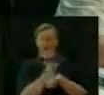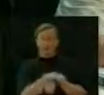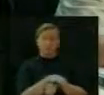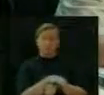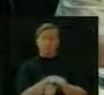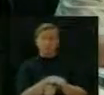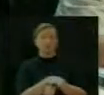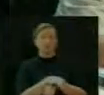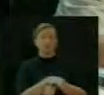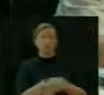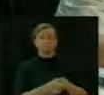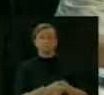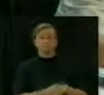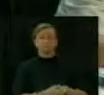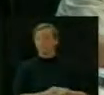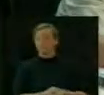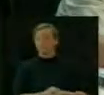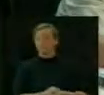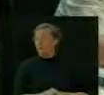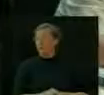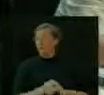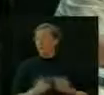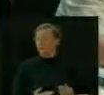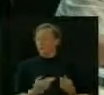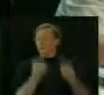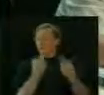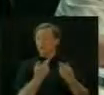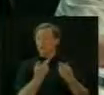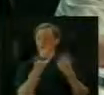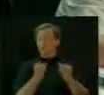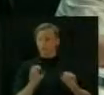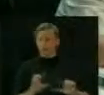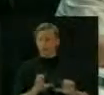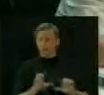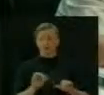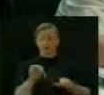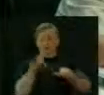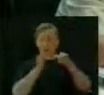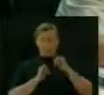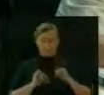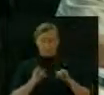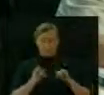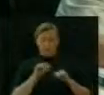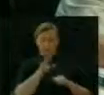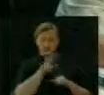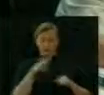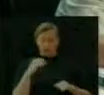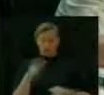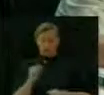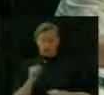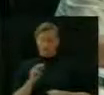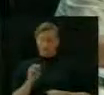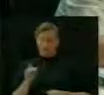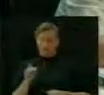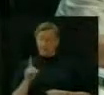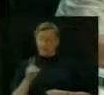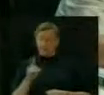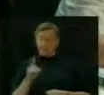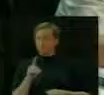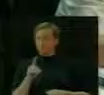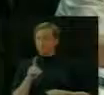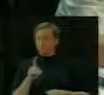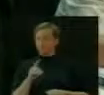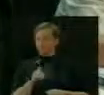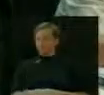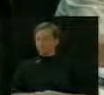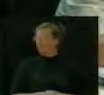they don't automatically go into force. They have to be voted on by Congress. This is merely a recommendation. We can do it. Let's go back to Commissioner Hammond's